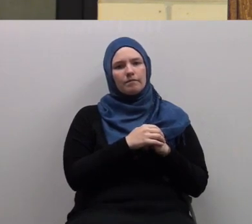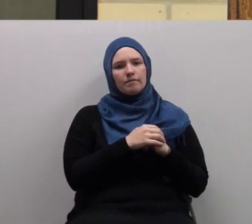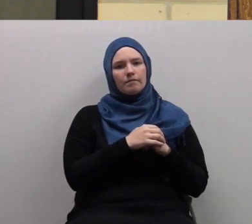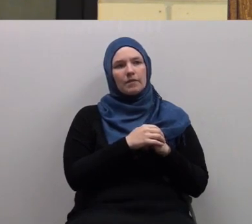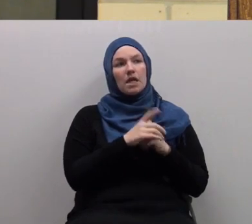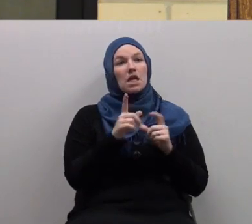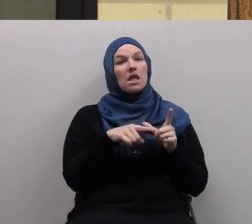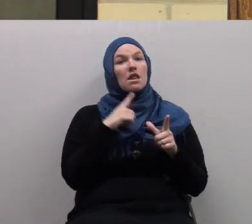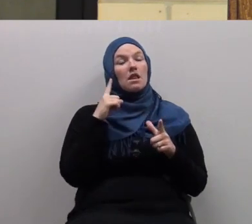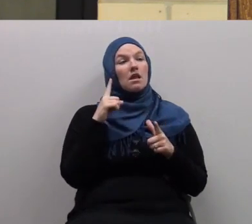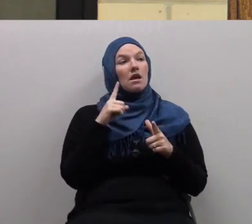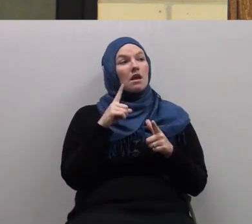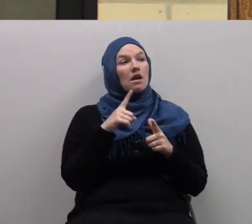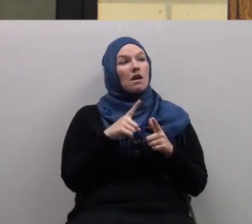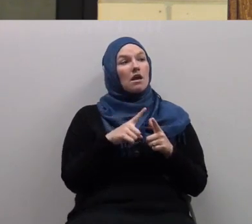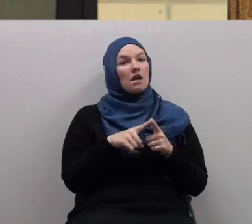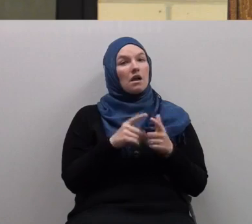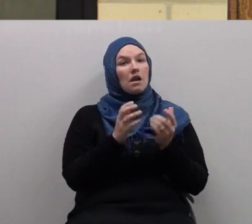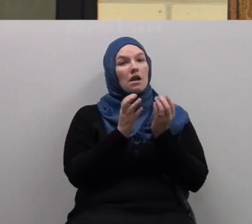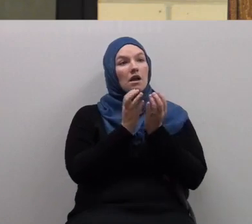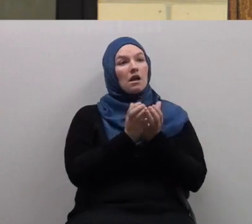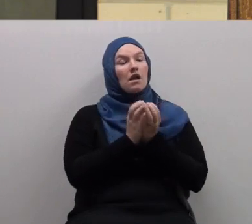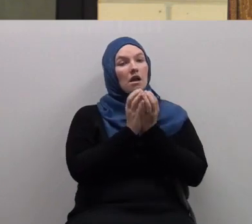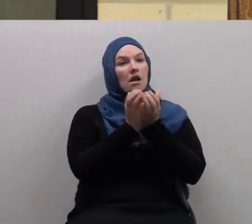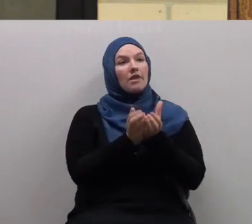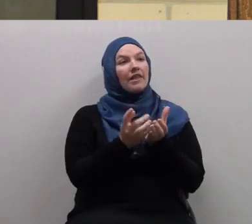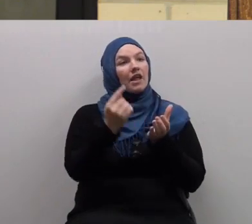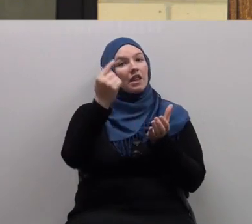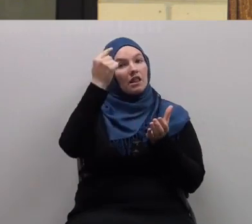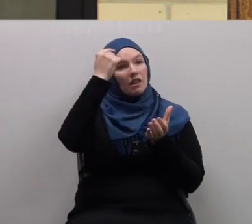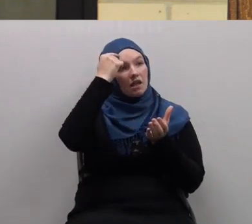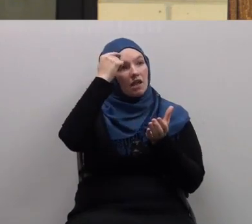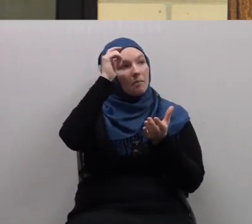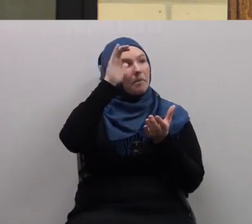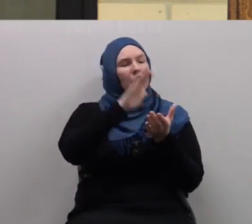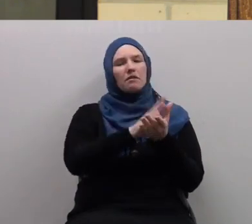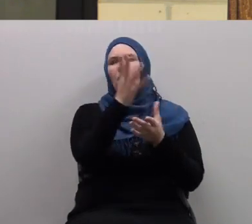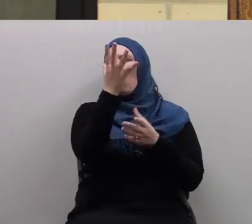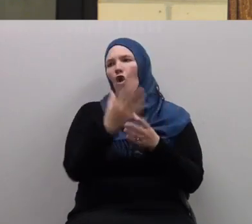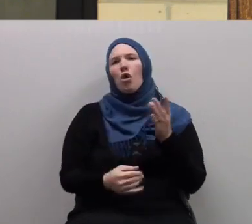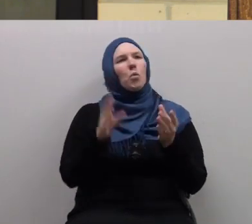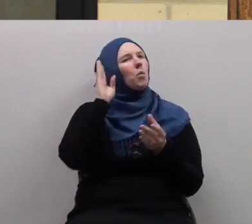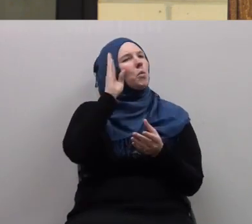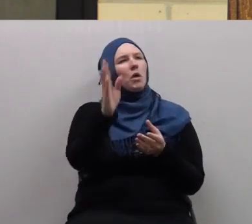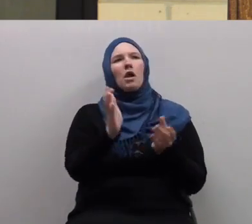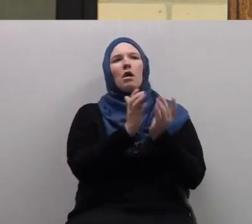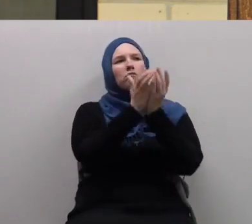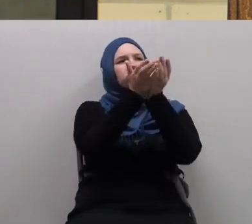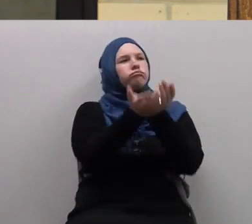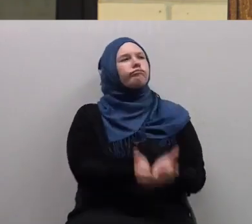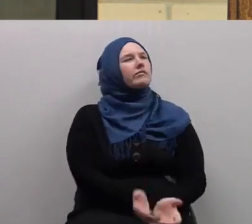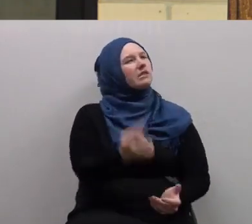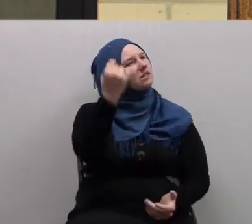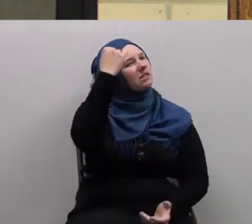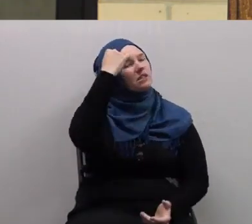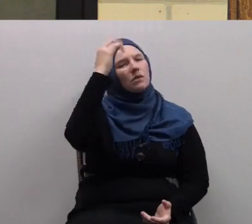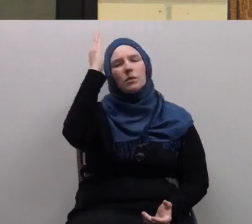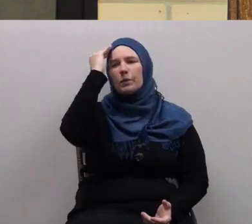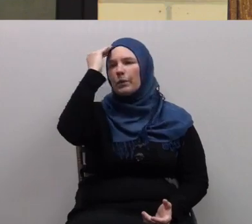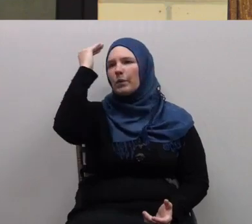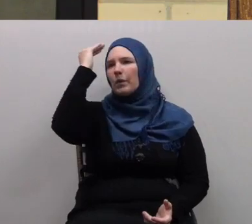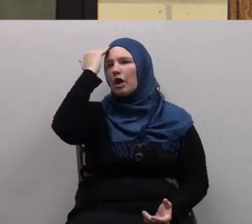And they think and believe that they are gone. they are sieged, they have